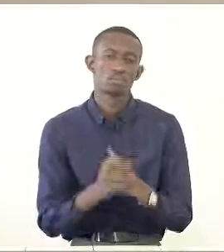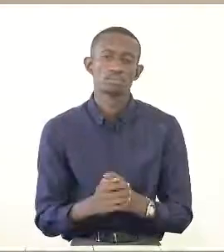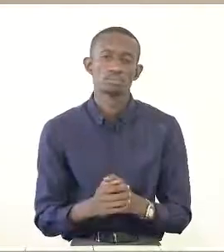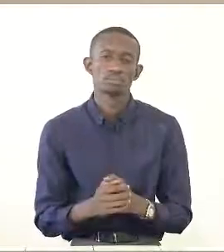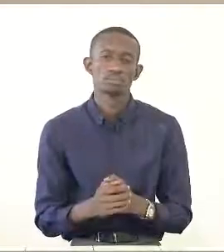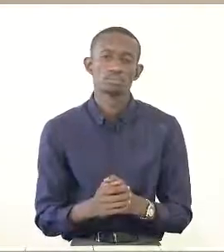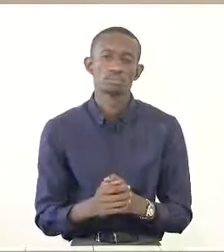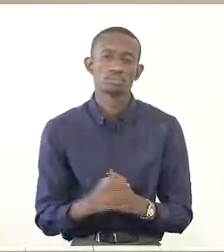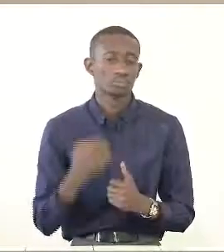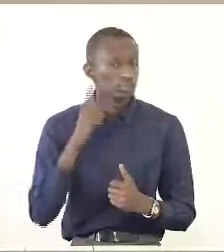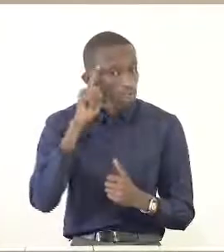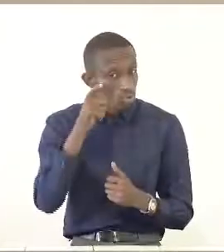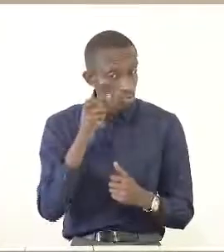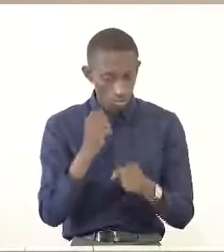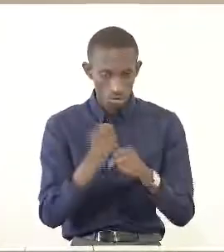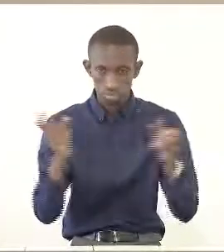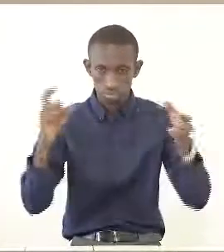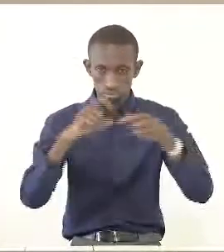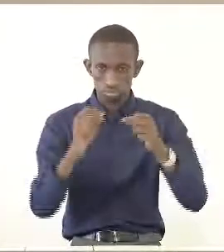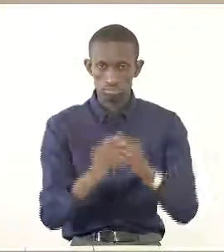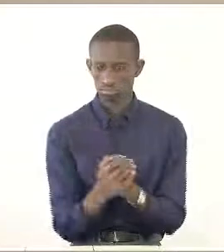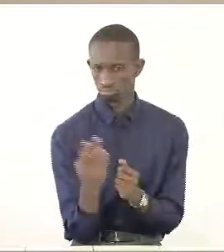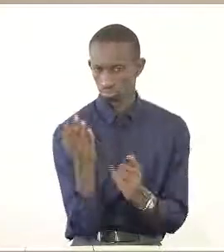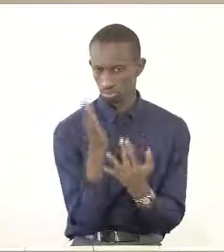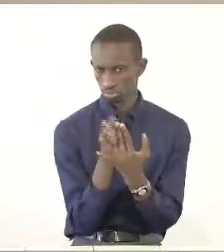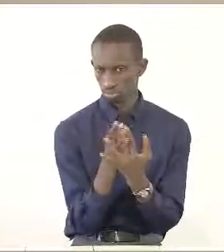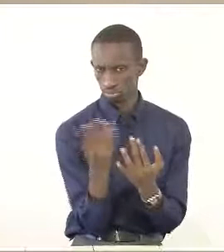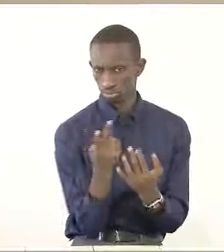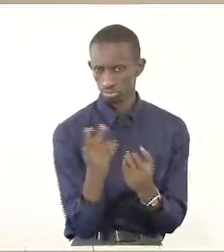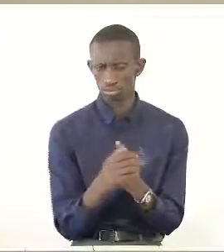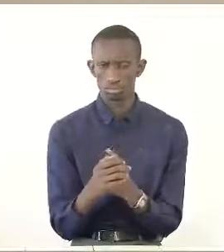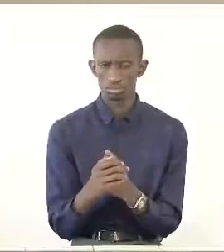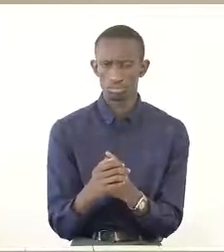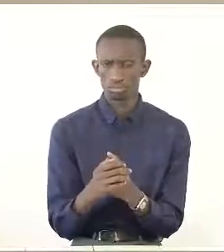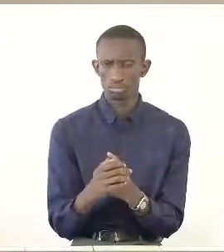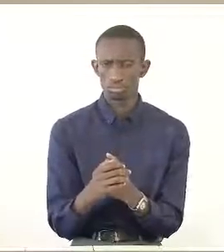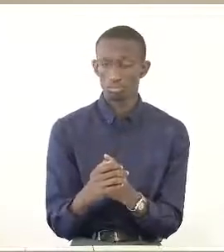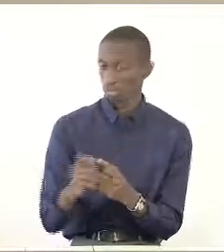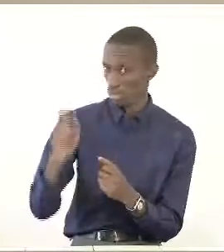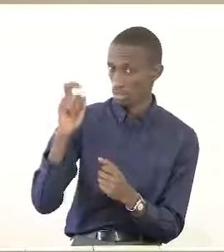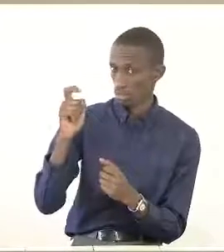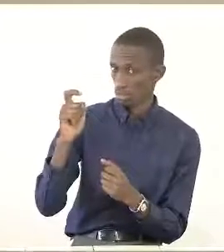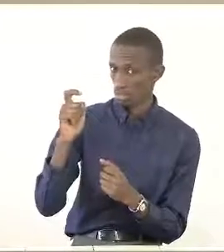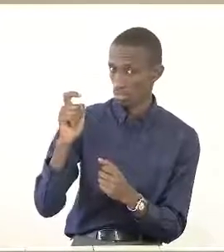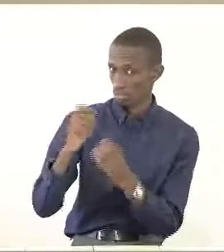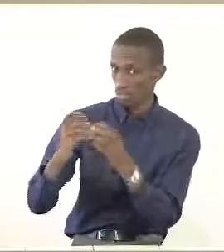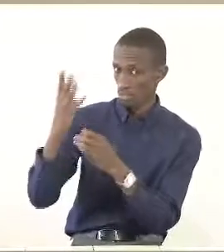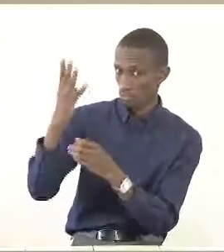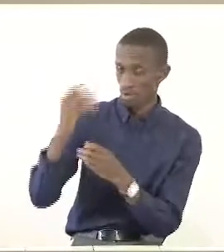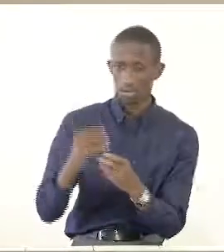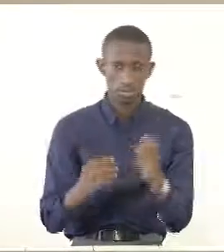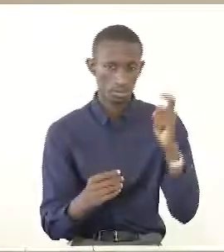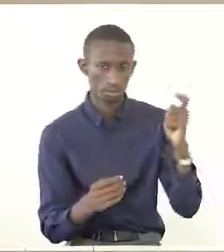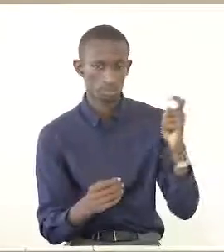I have to make a relationship between these x power 4 and x. But when I